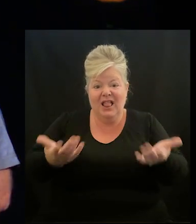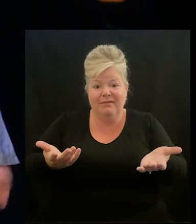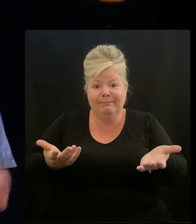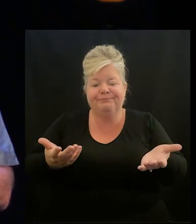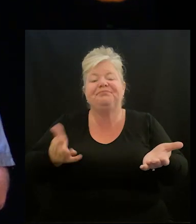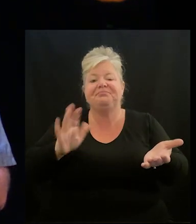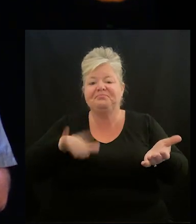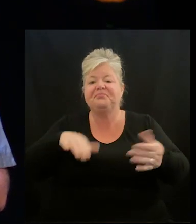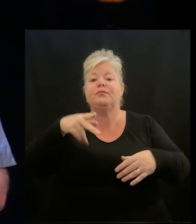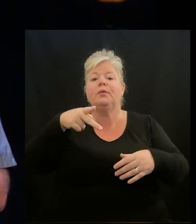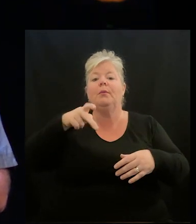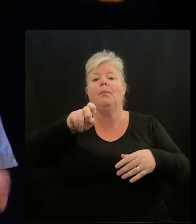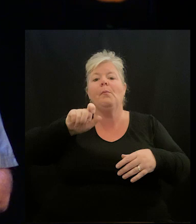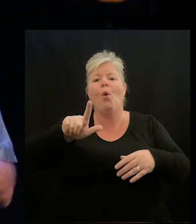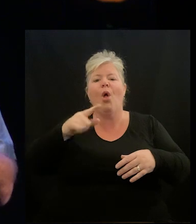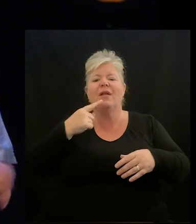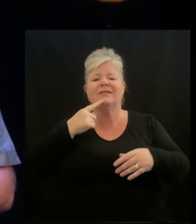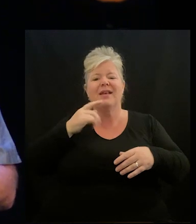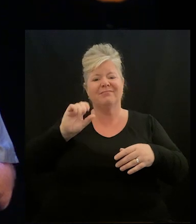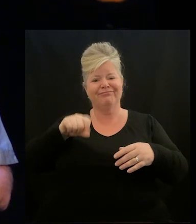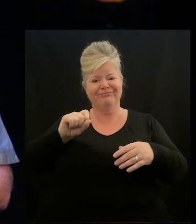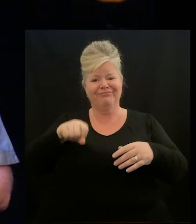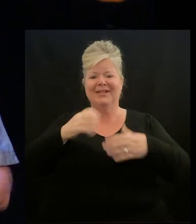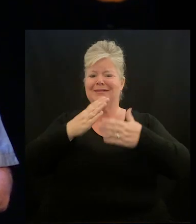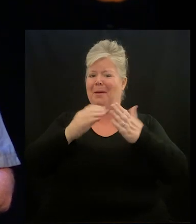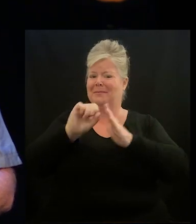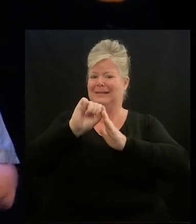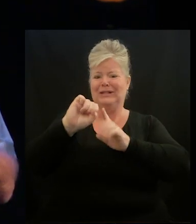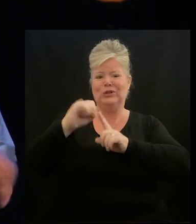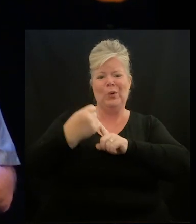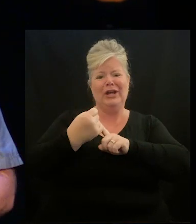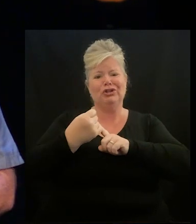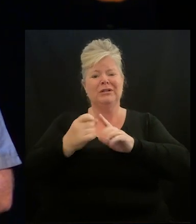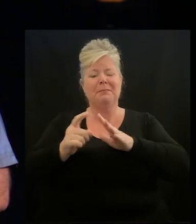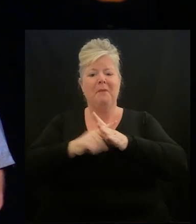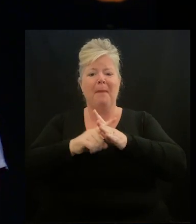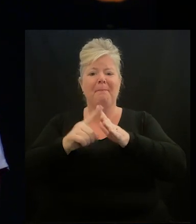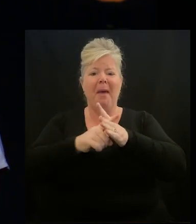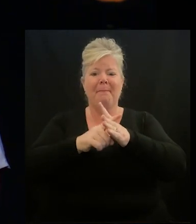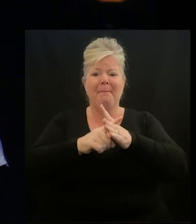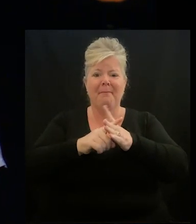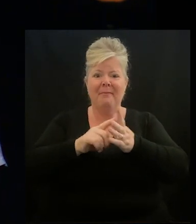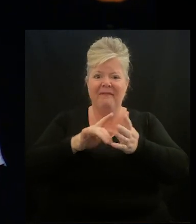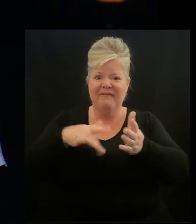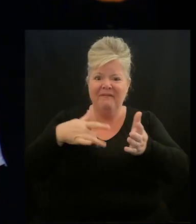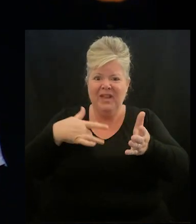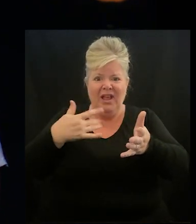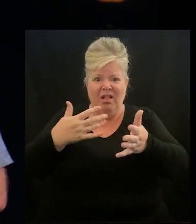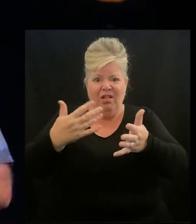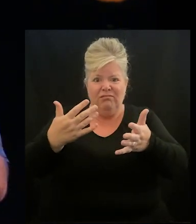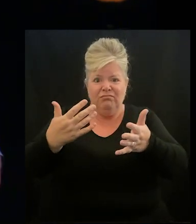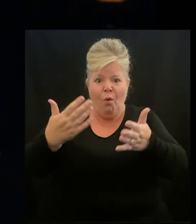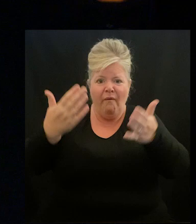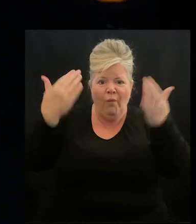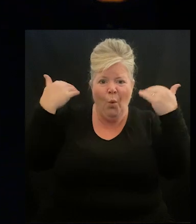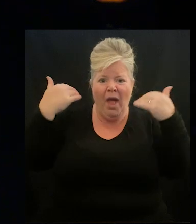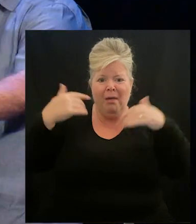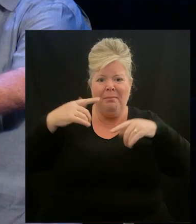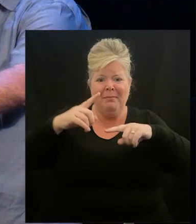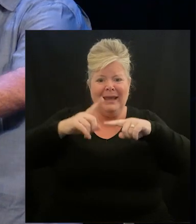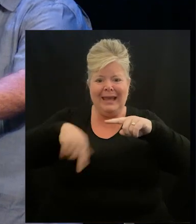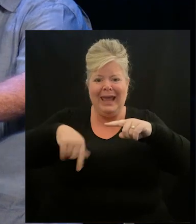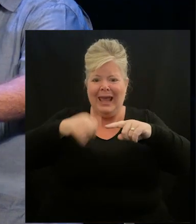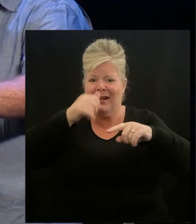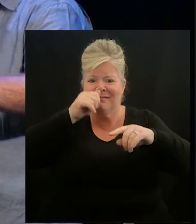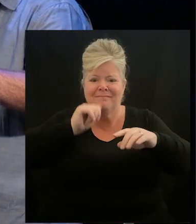addresses this very issue about situations that arise that become almost overbearing situations. 2 Corinthians